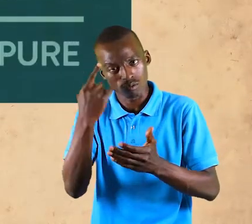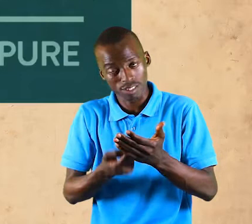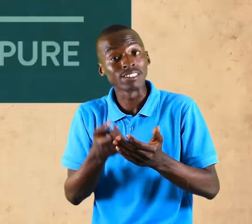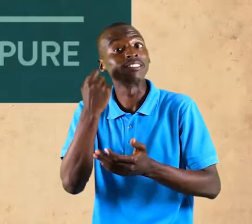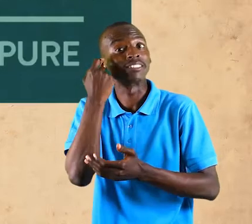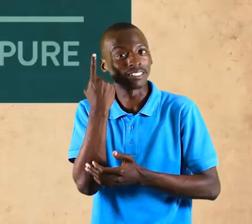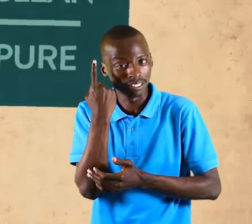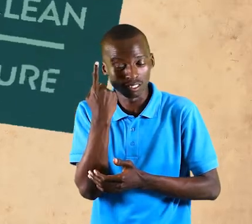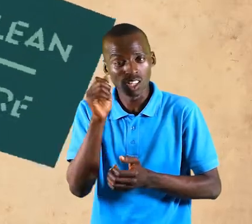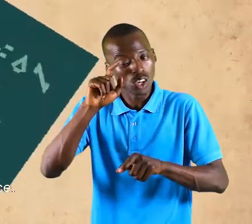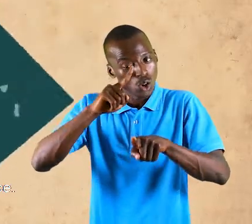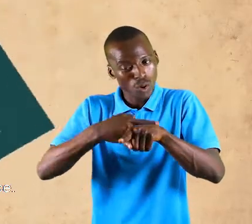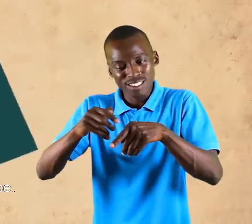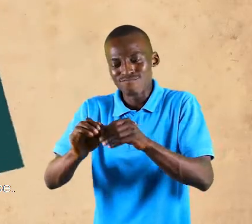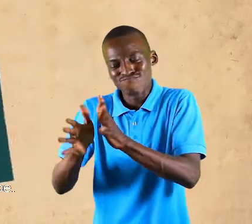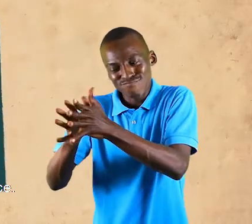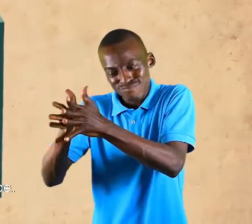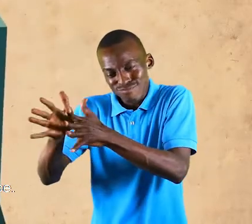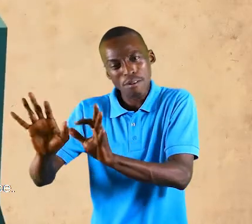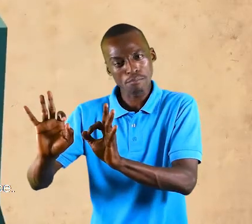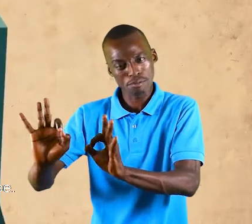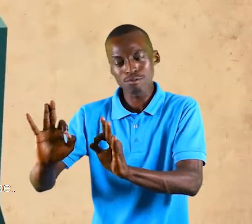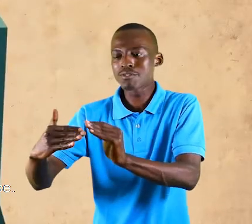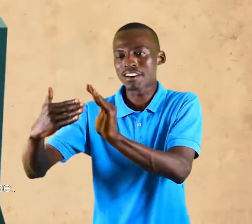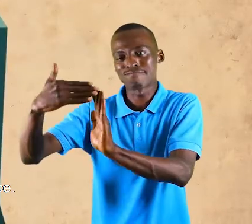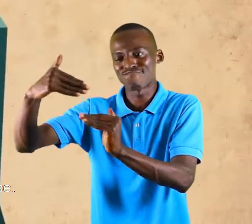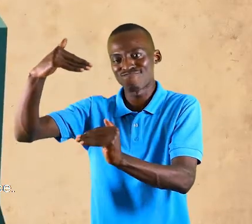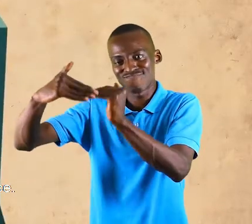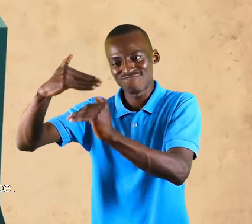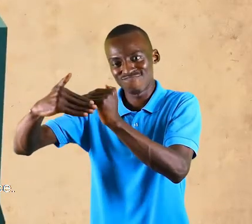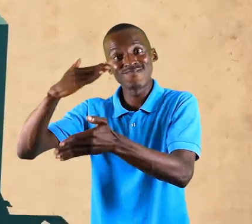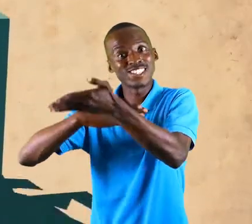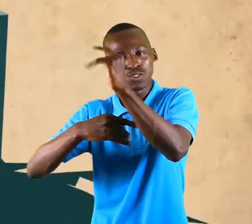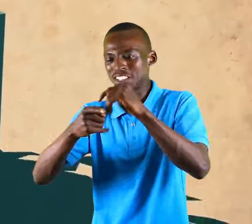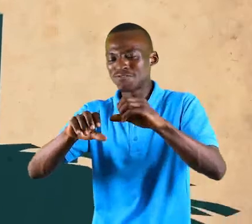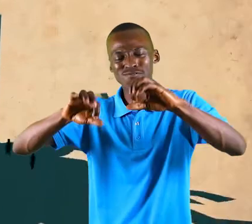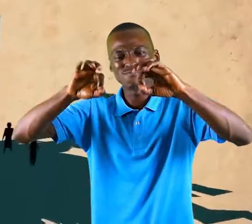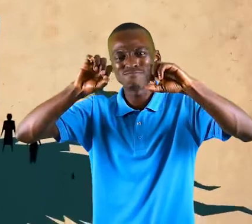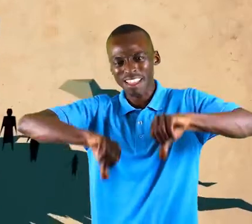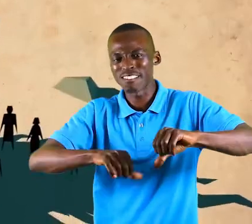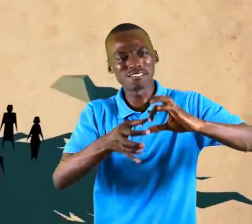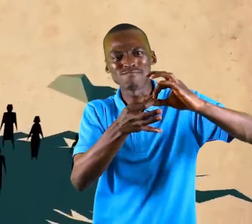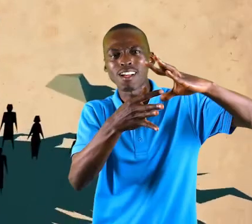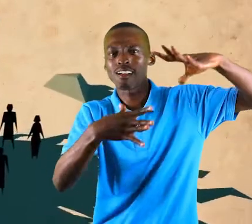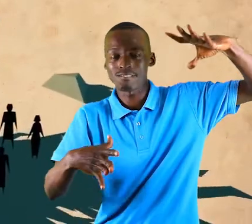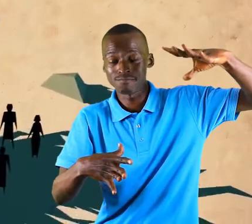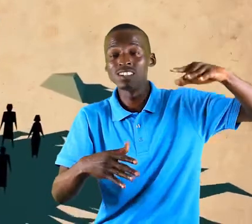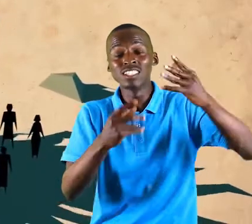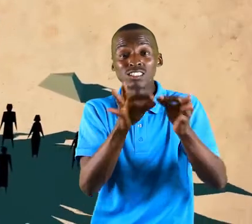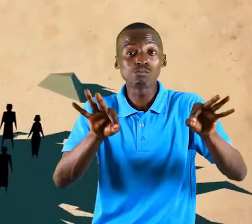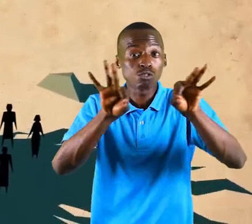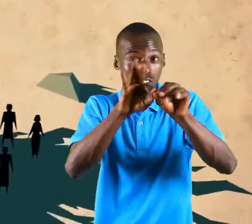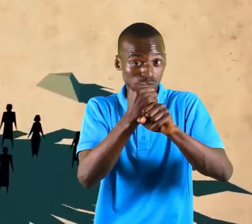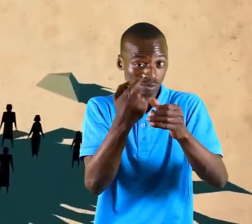need to know to understand this. When you're in a pure state, you can be near God's presence. When you're in an impure state, you can't.